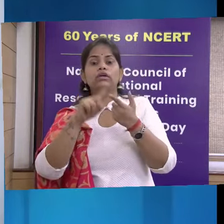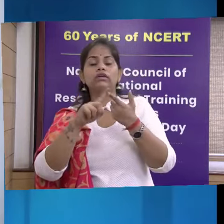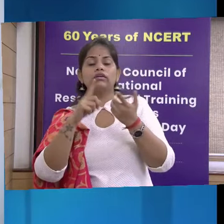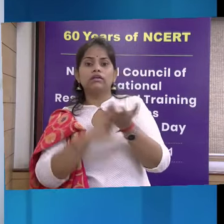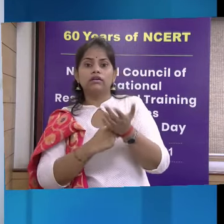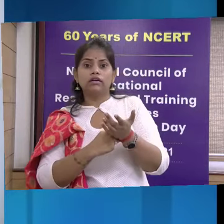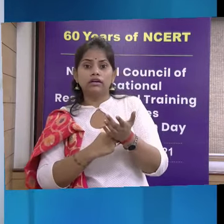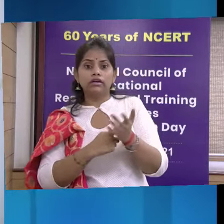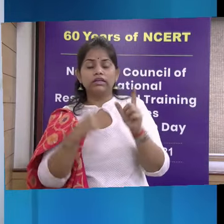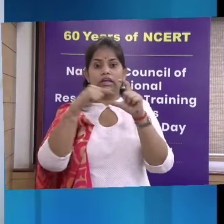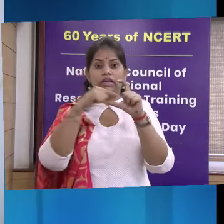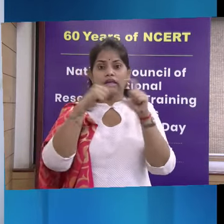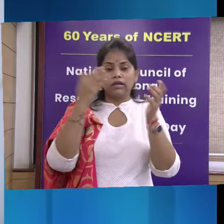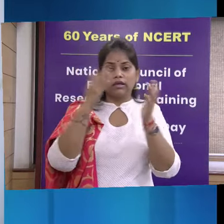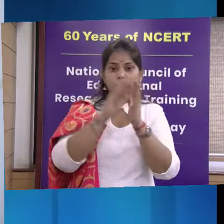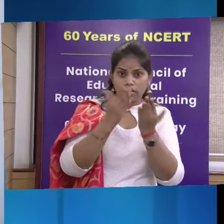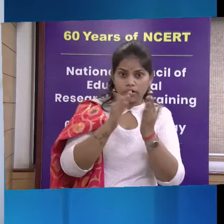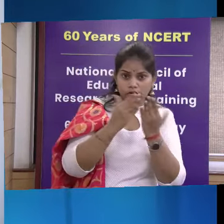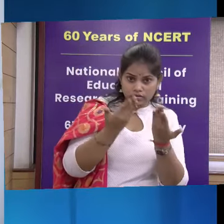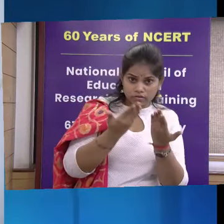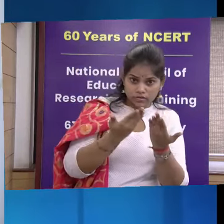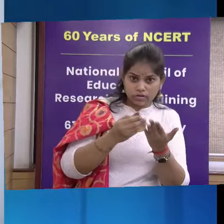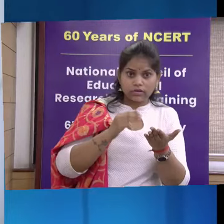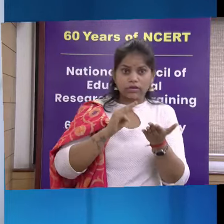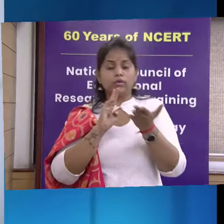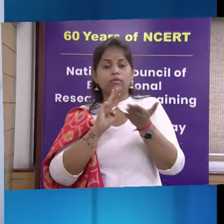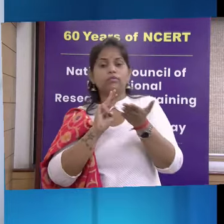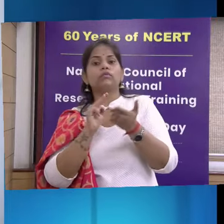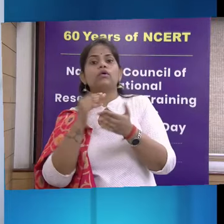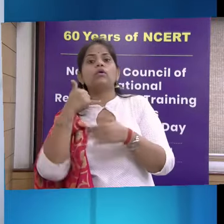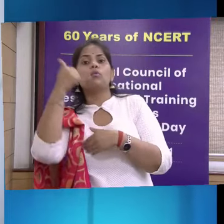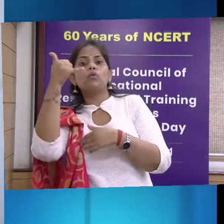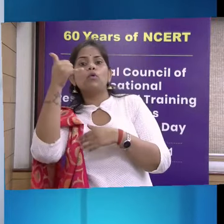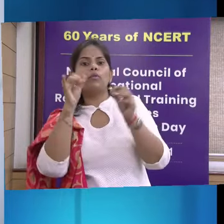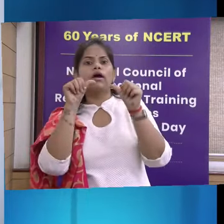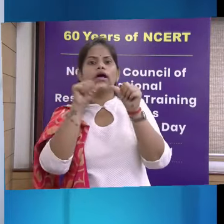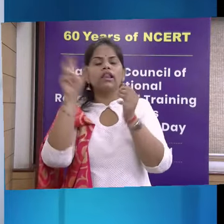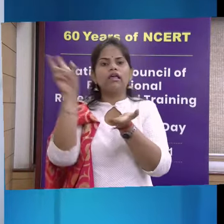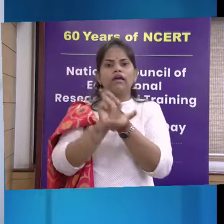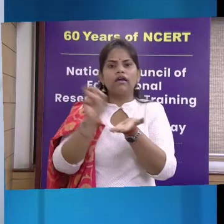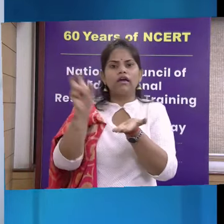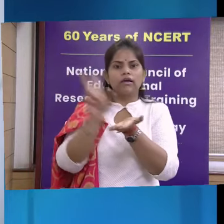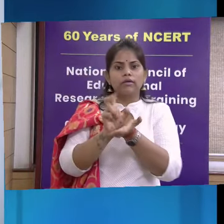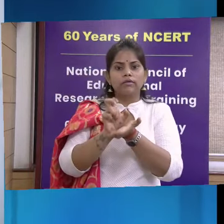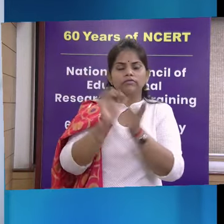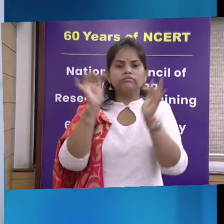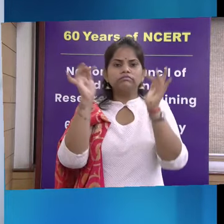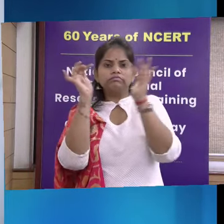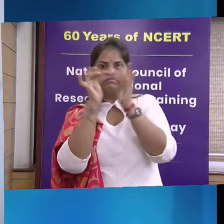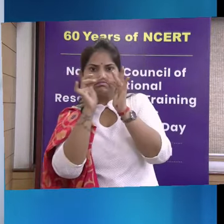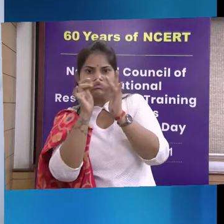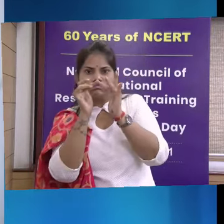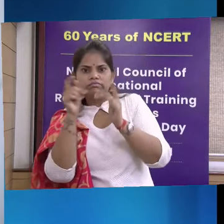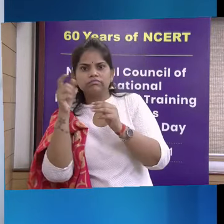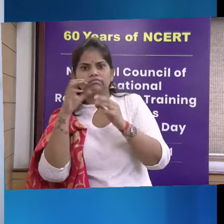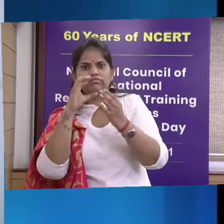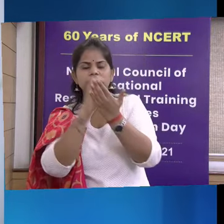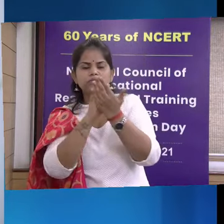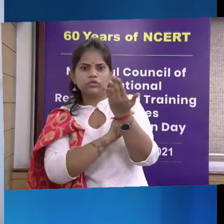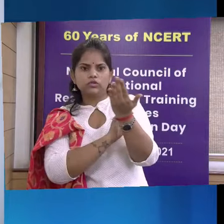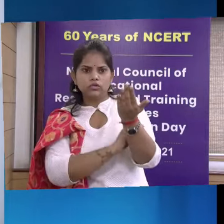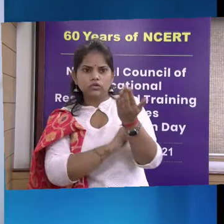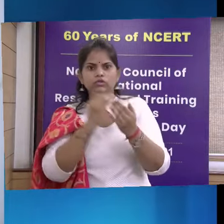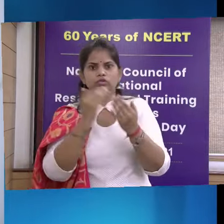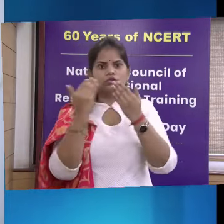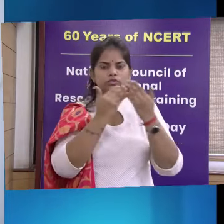mobile apps, course modules for massive open and online courses for school education system in